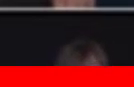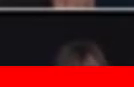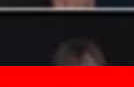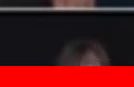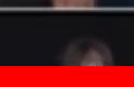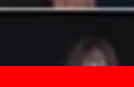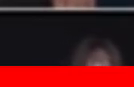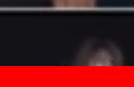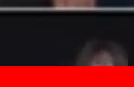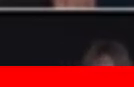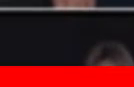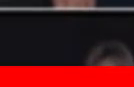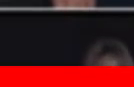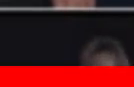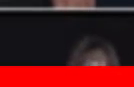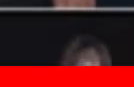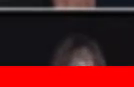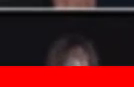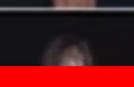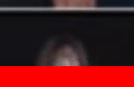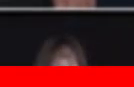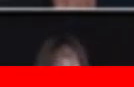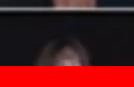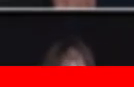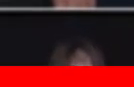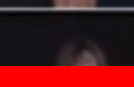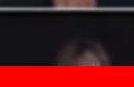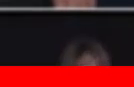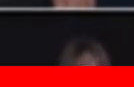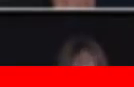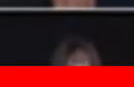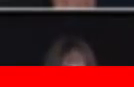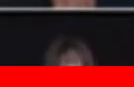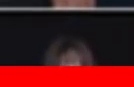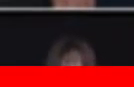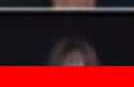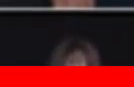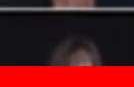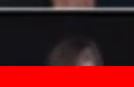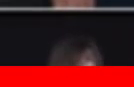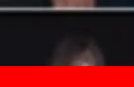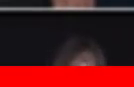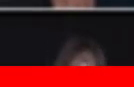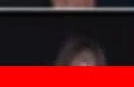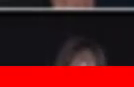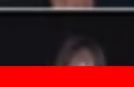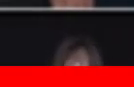include no indoor private gatherings will be permitted with anyone outside your household.